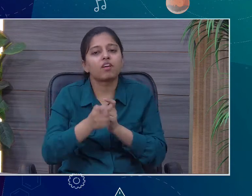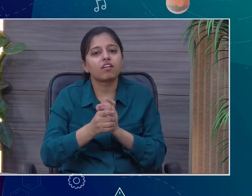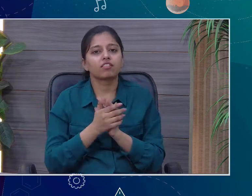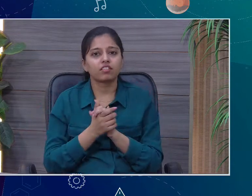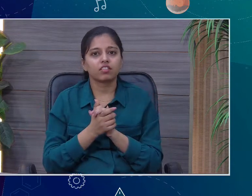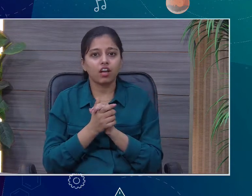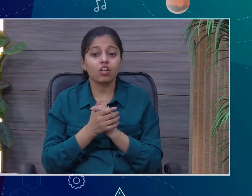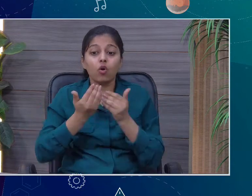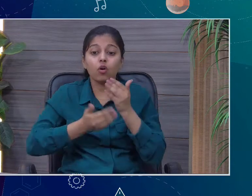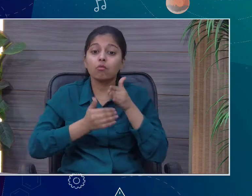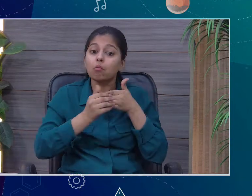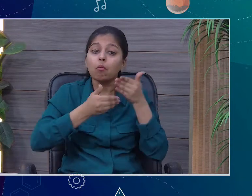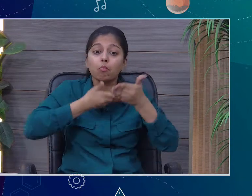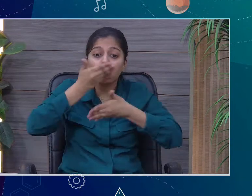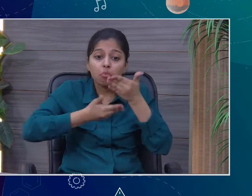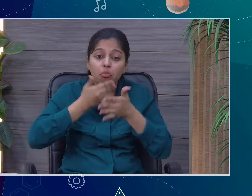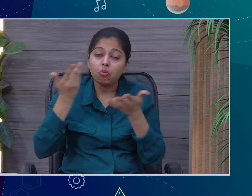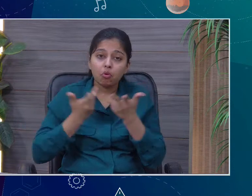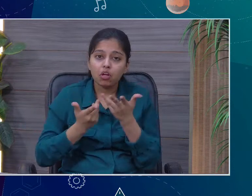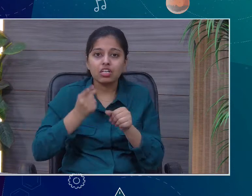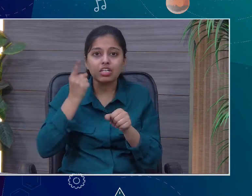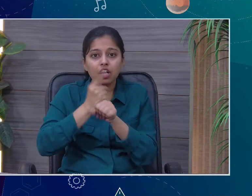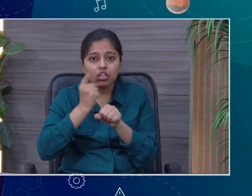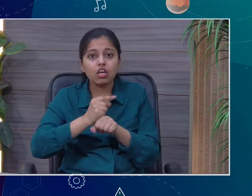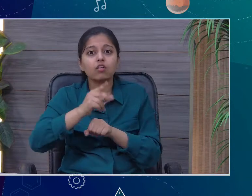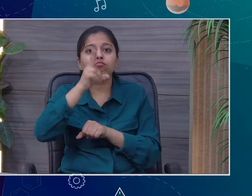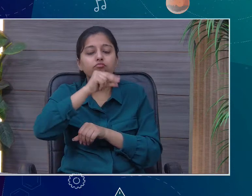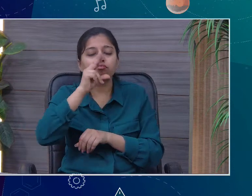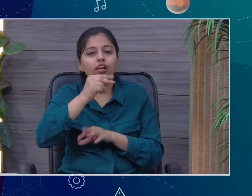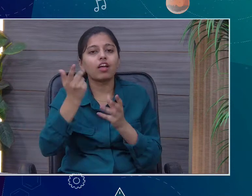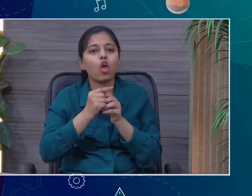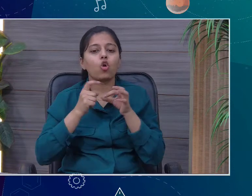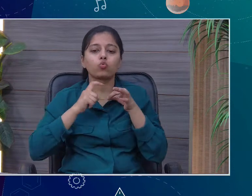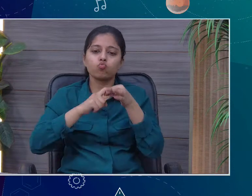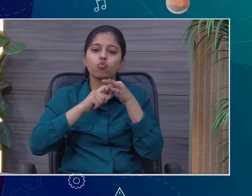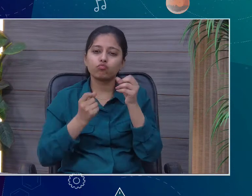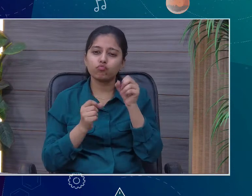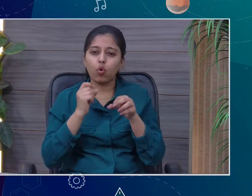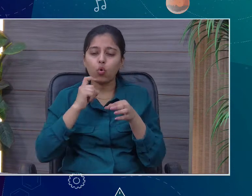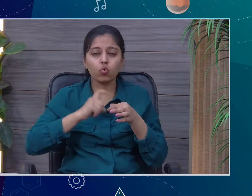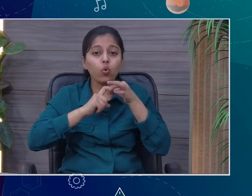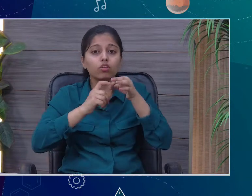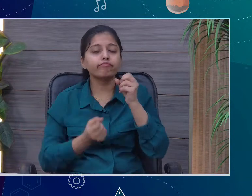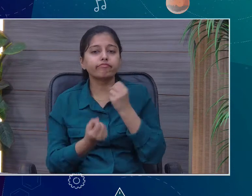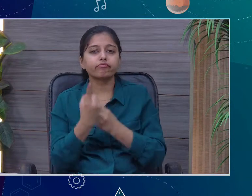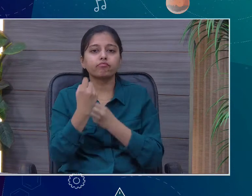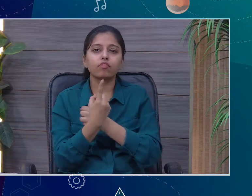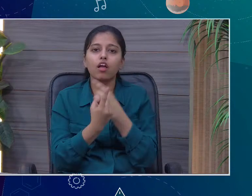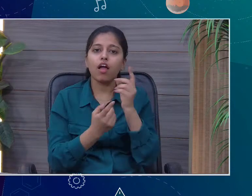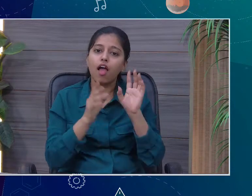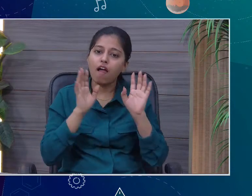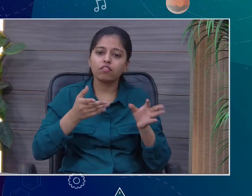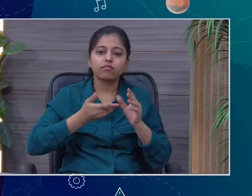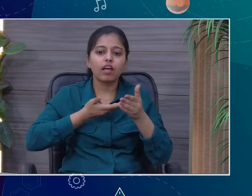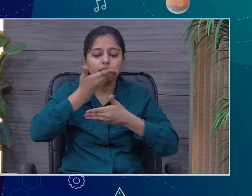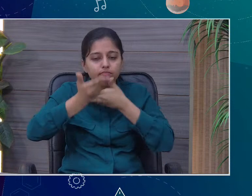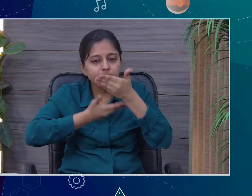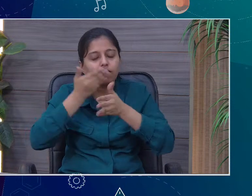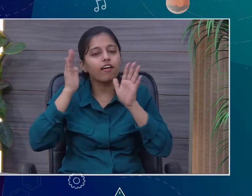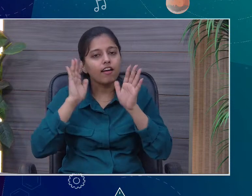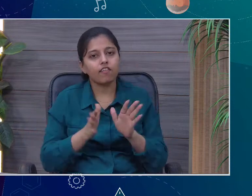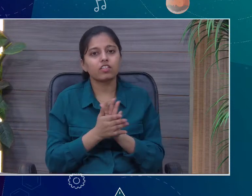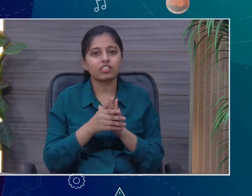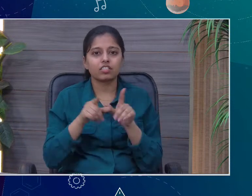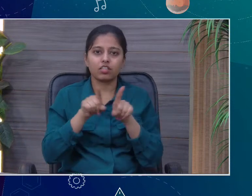for guidance, teacher speaks up the question, put up the question, and gives them the instructions. Like